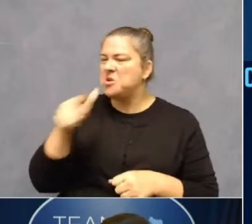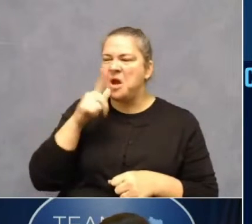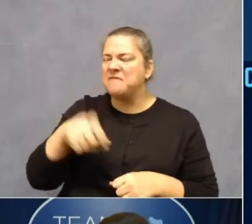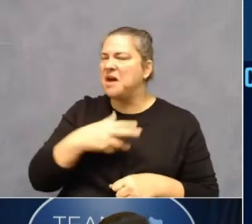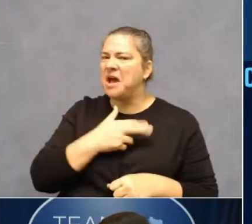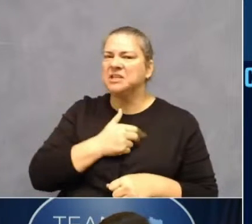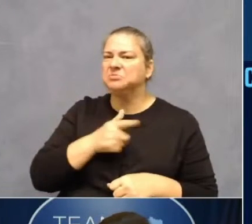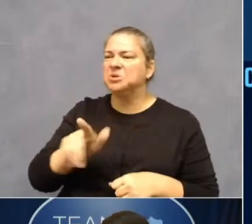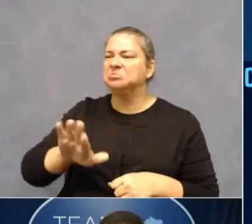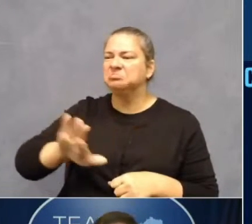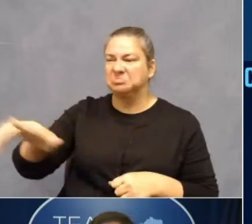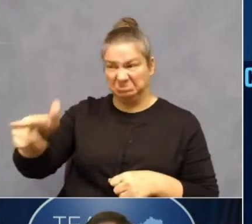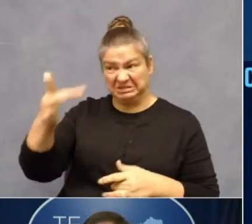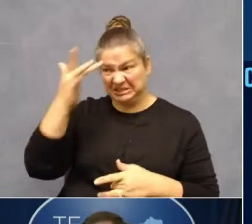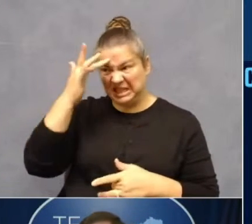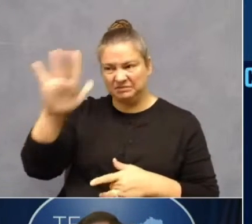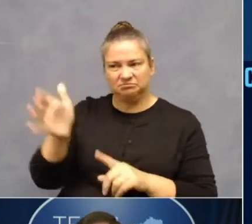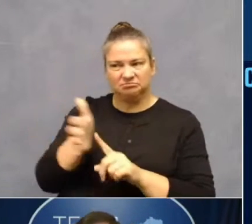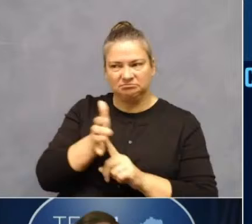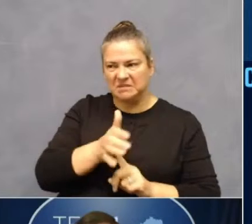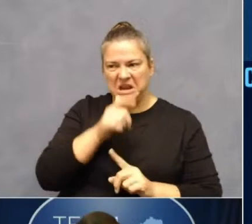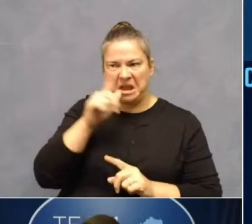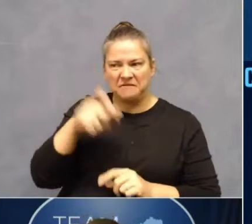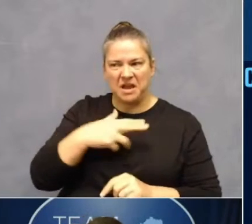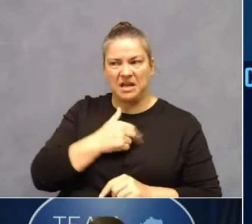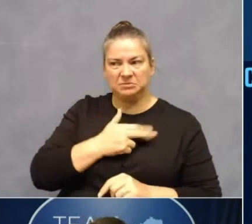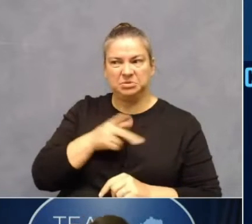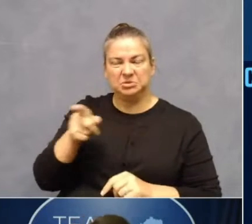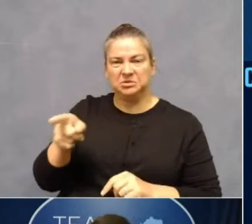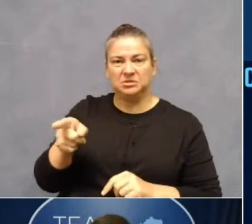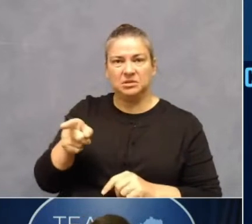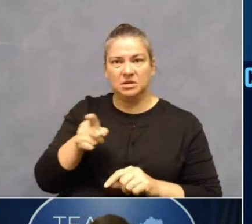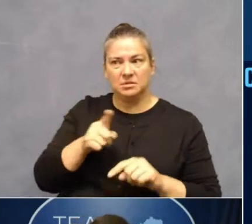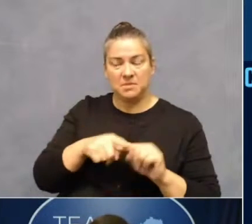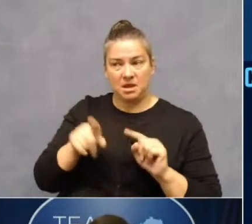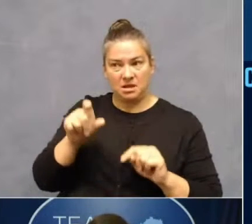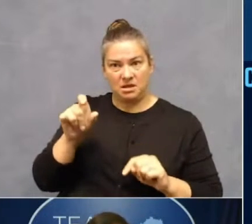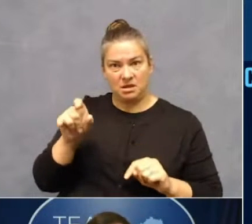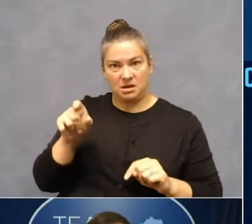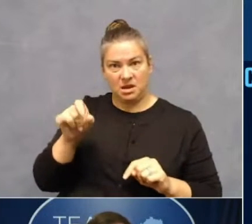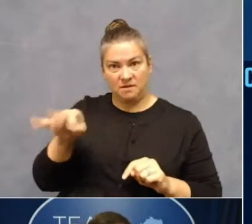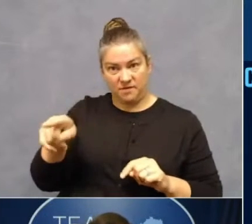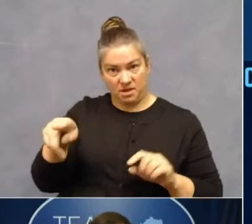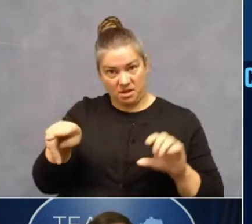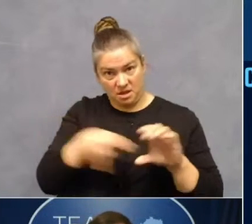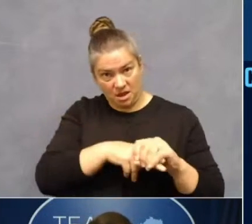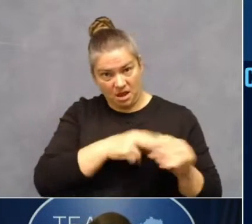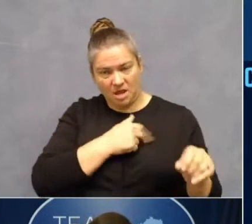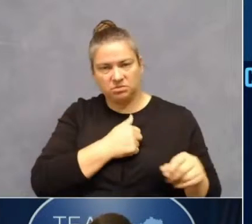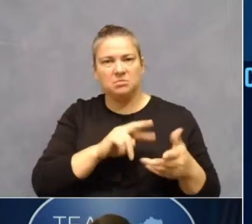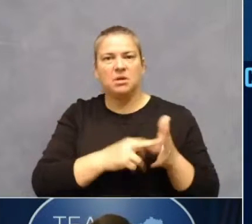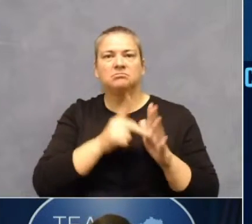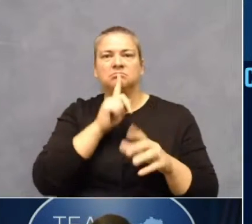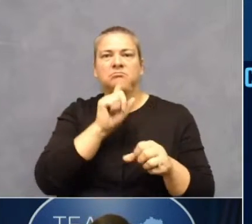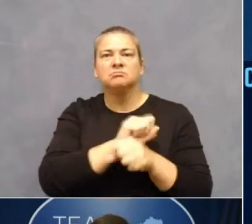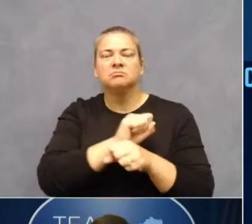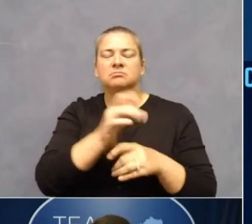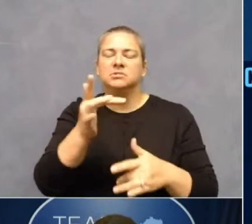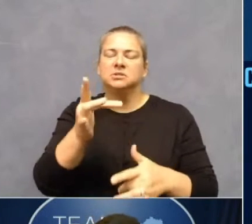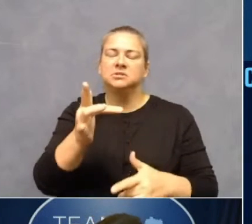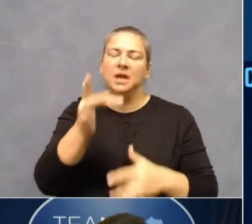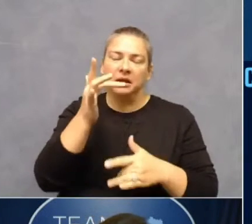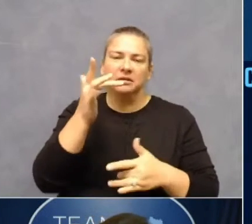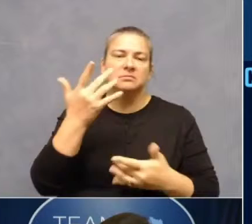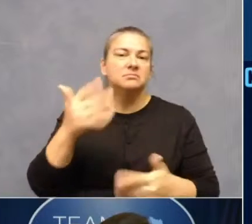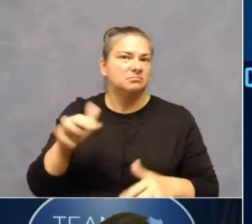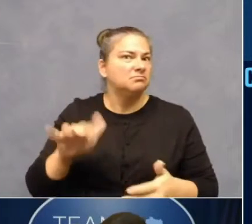see this chart going up, it means a lot of people are getting a lot sicker. And